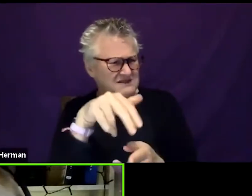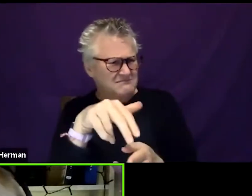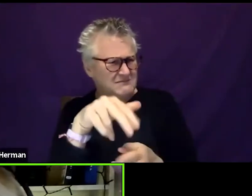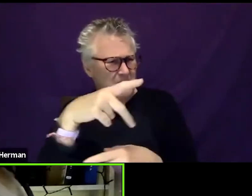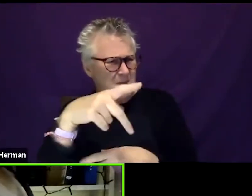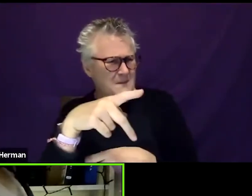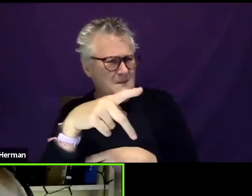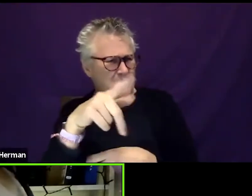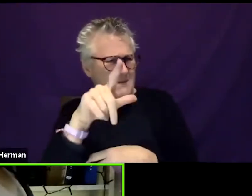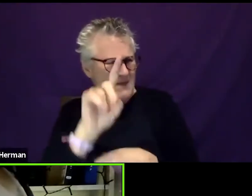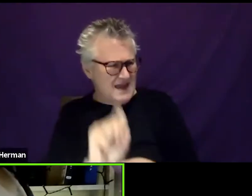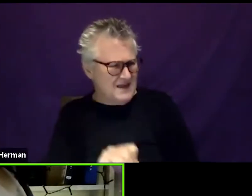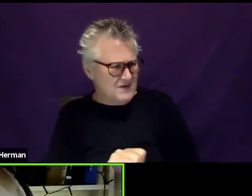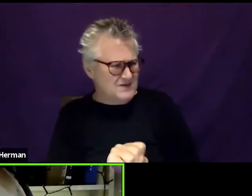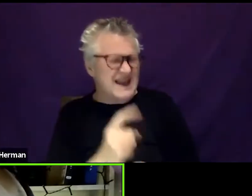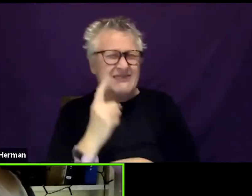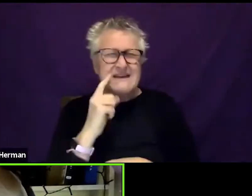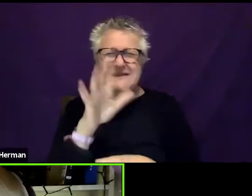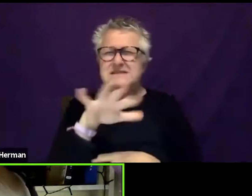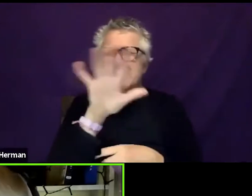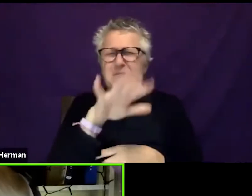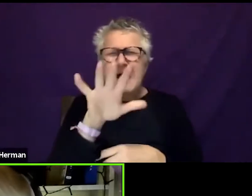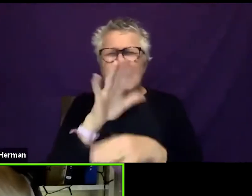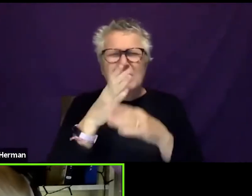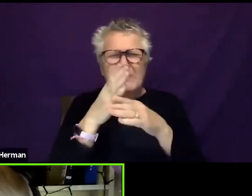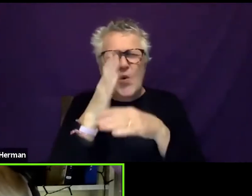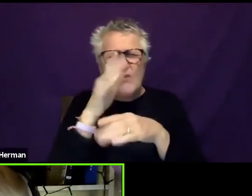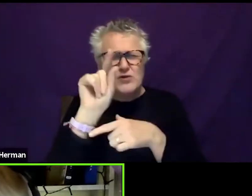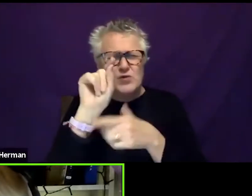over $20,000 US dollars.